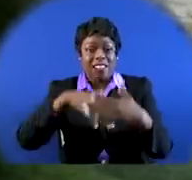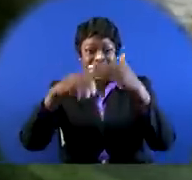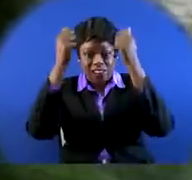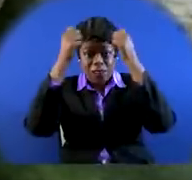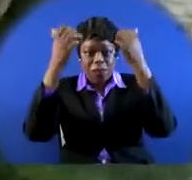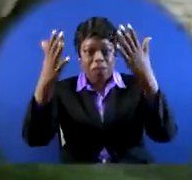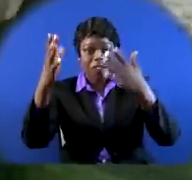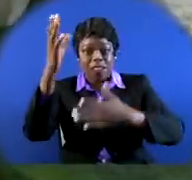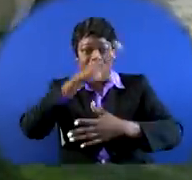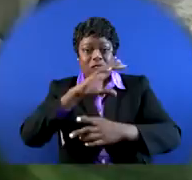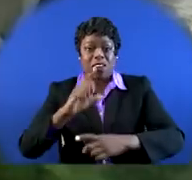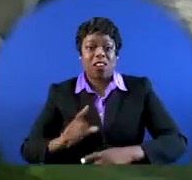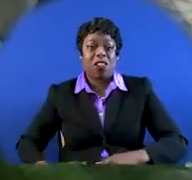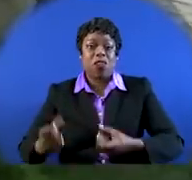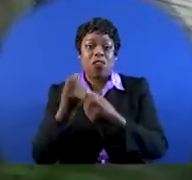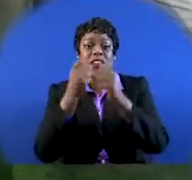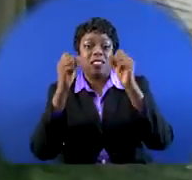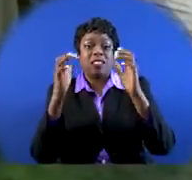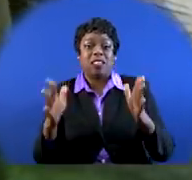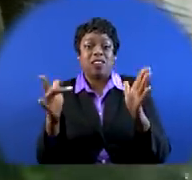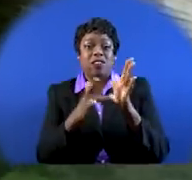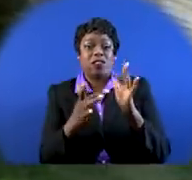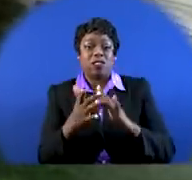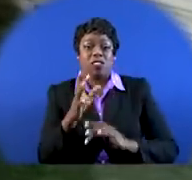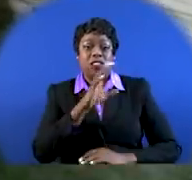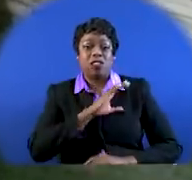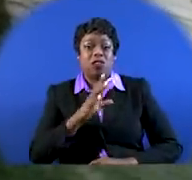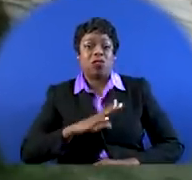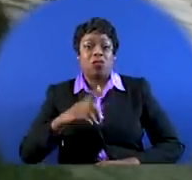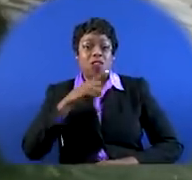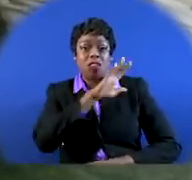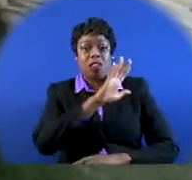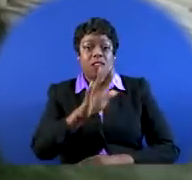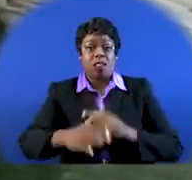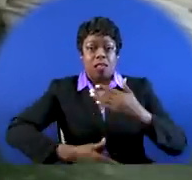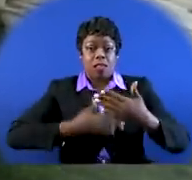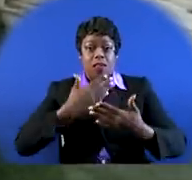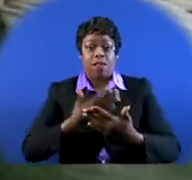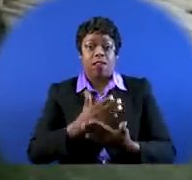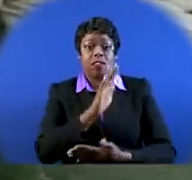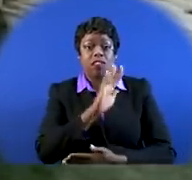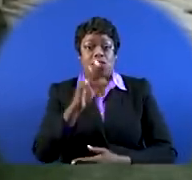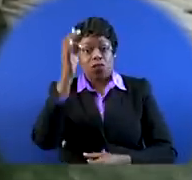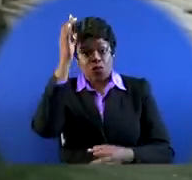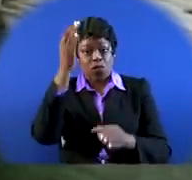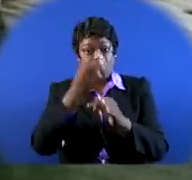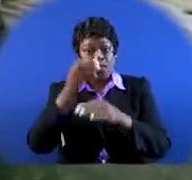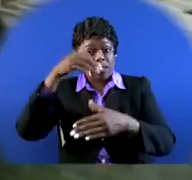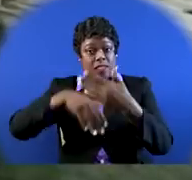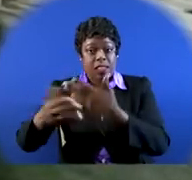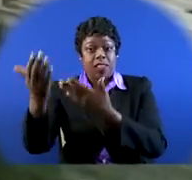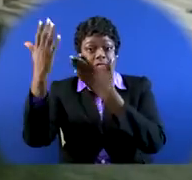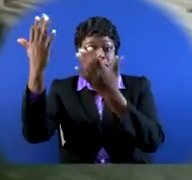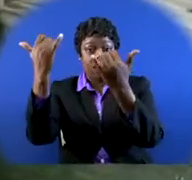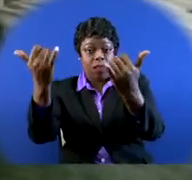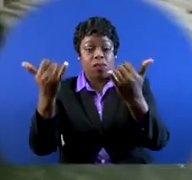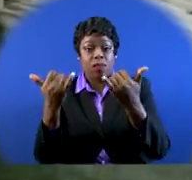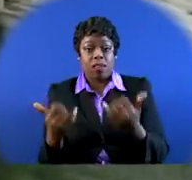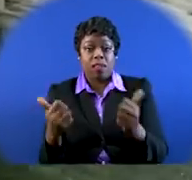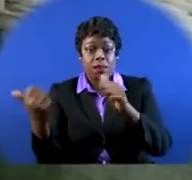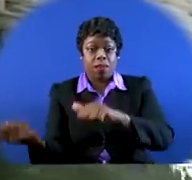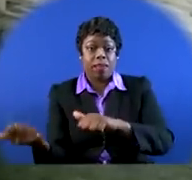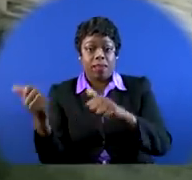Obedience to the great commission of our Lord and Savior Jesus Christ, and based upon the profession of your faith in him, we now baptize you, our